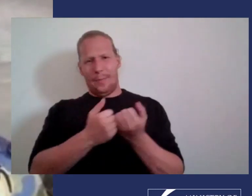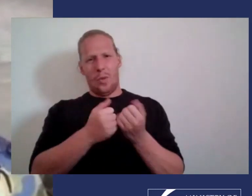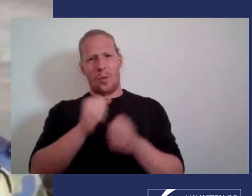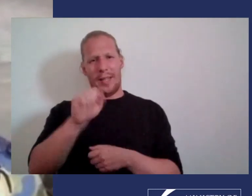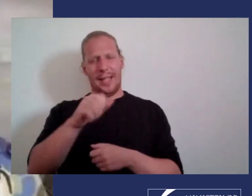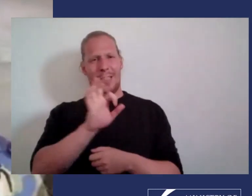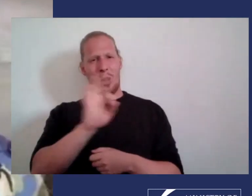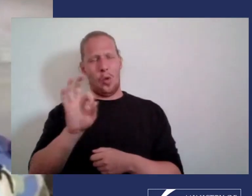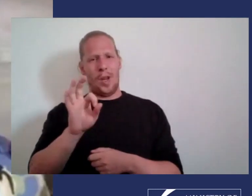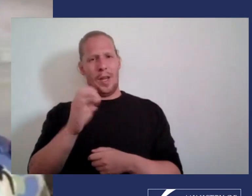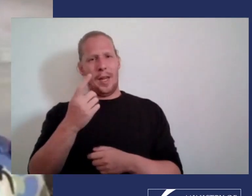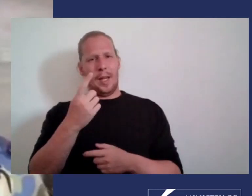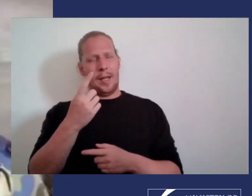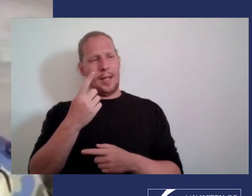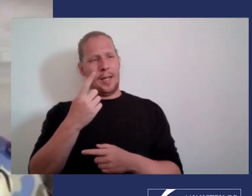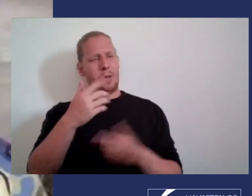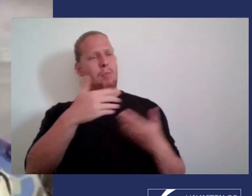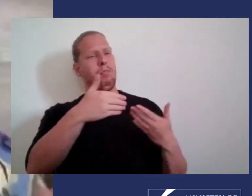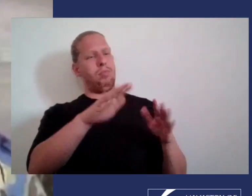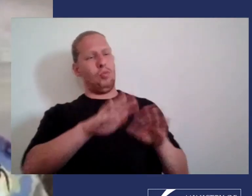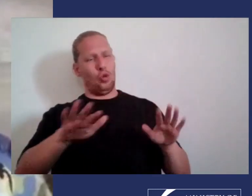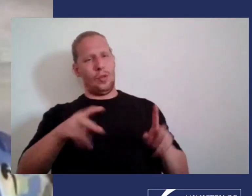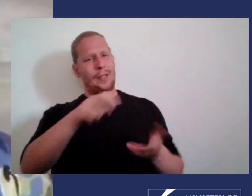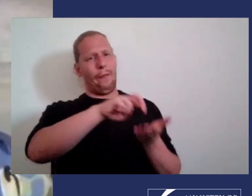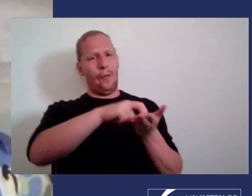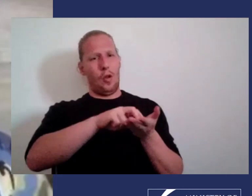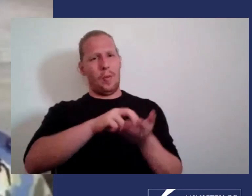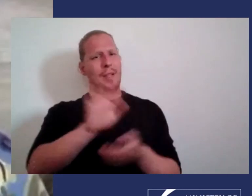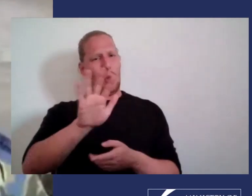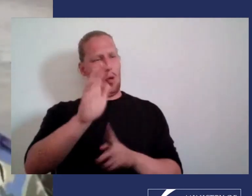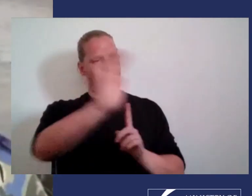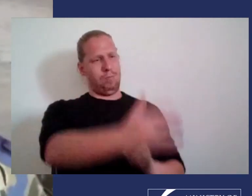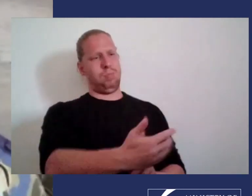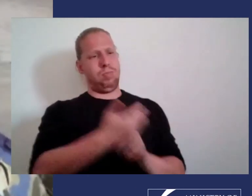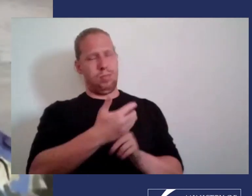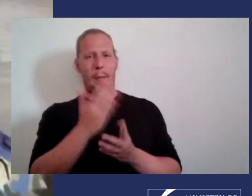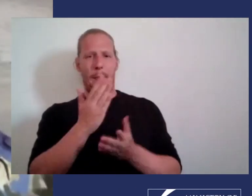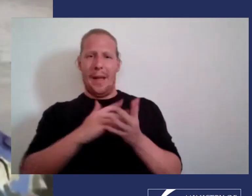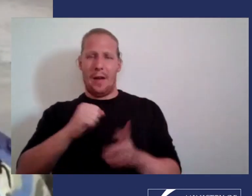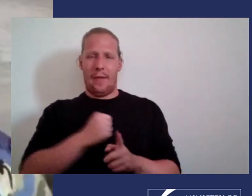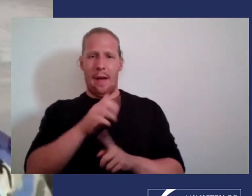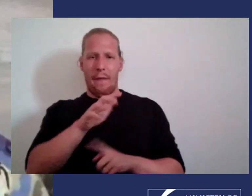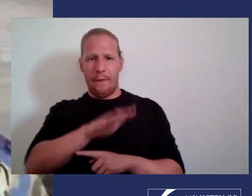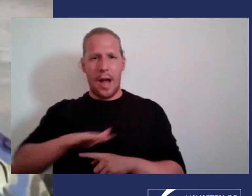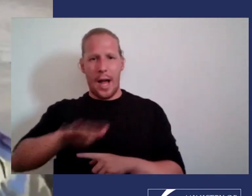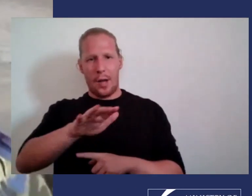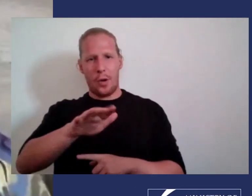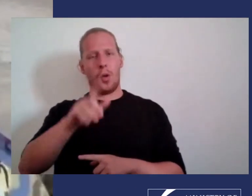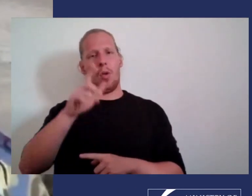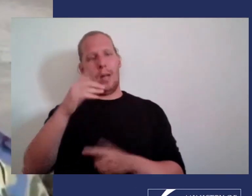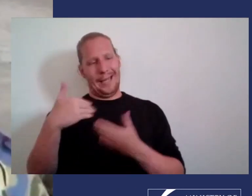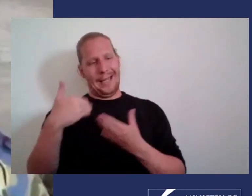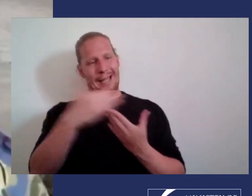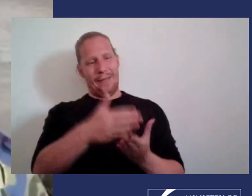out in the cold, where they're going to be vulnerable. They're part of our whānau. They can feel the greatest sense of control